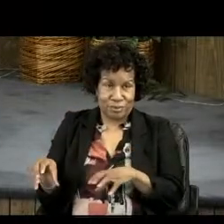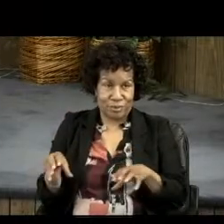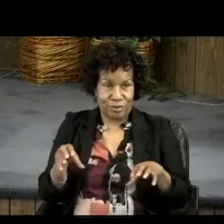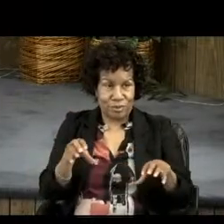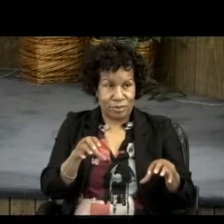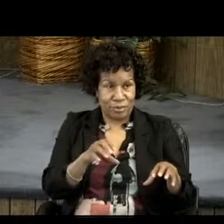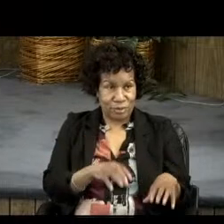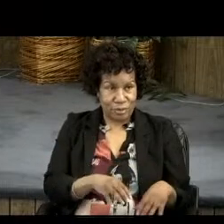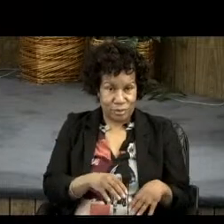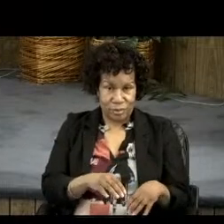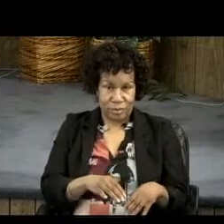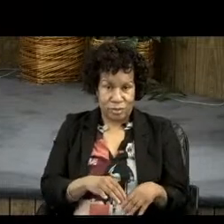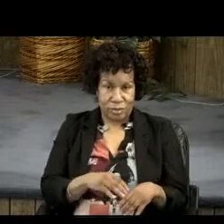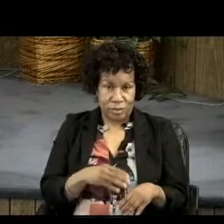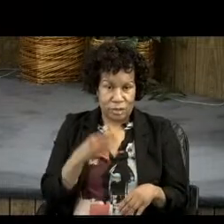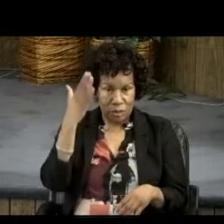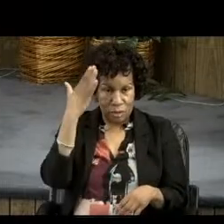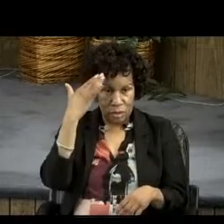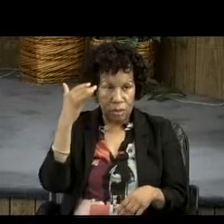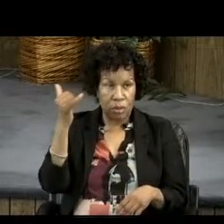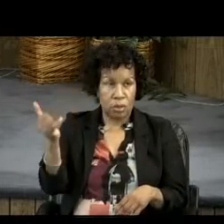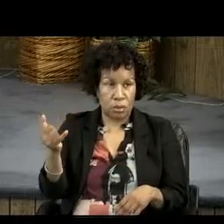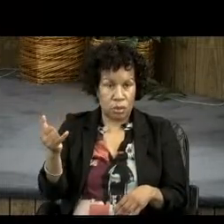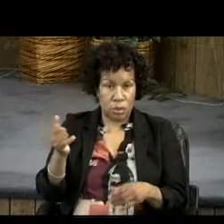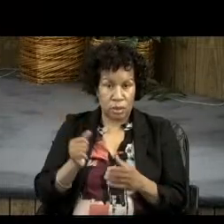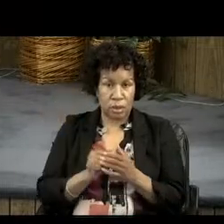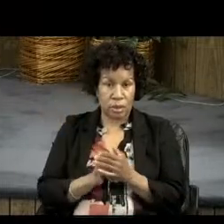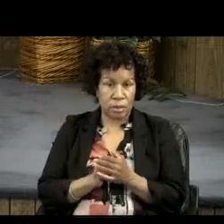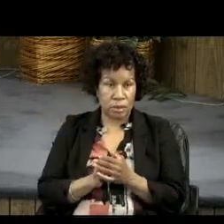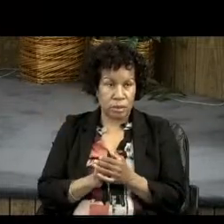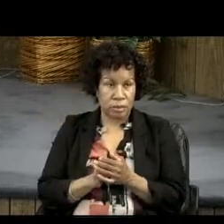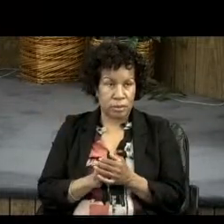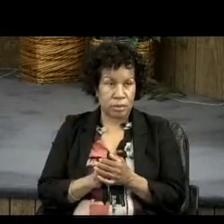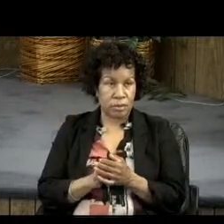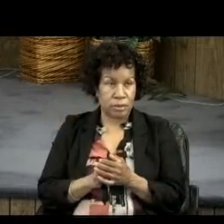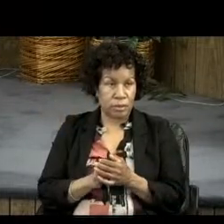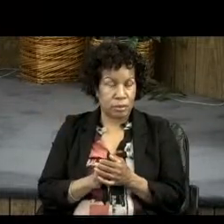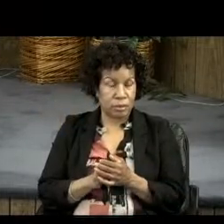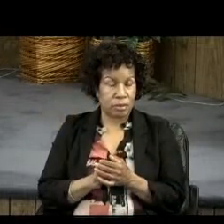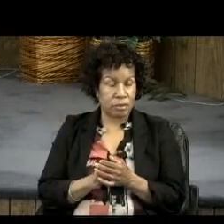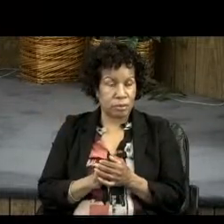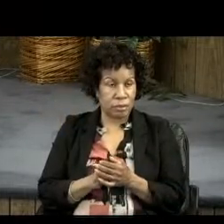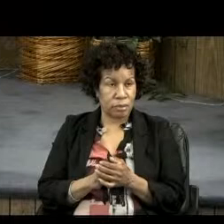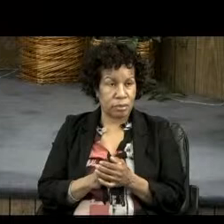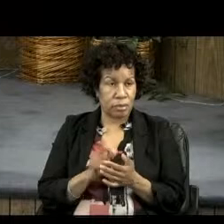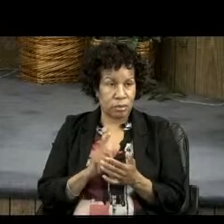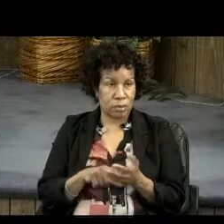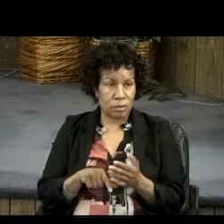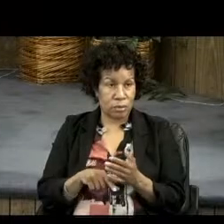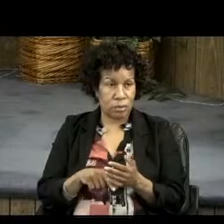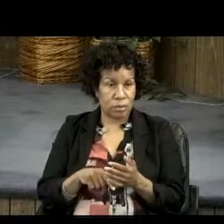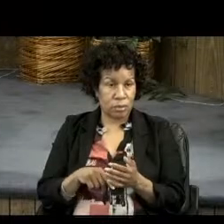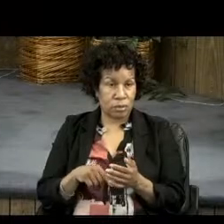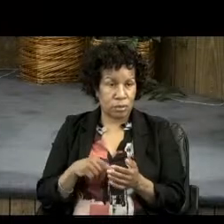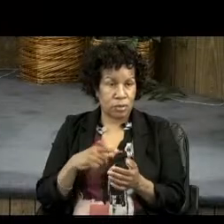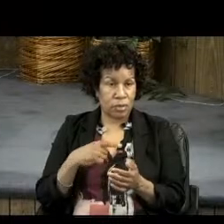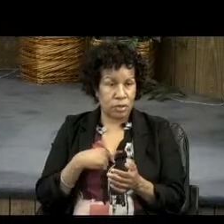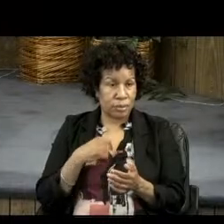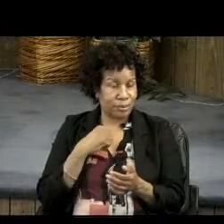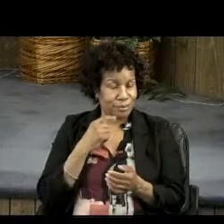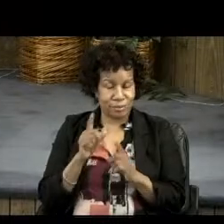brother? Is there not a cause?" I love this verse. It's short, but what he's saying is, I don't want to talk about all that other